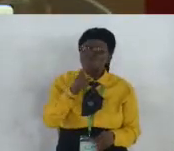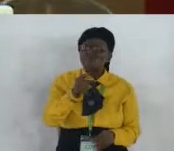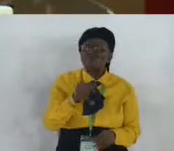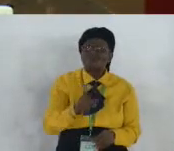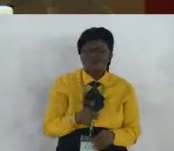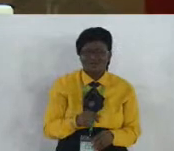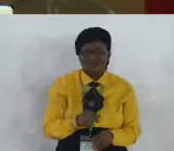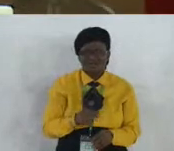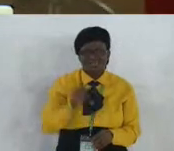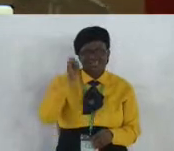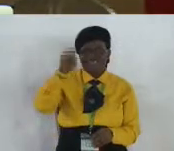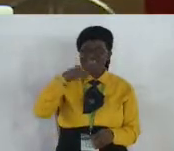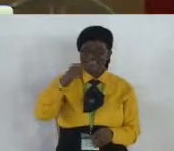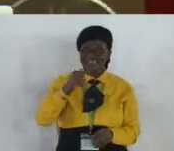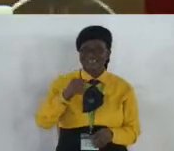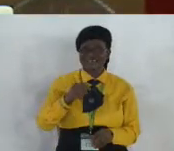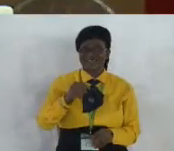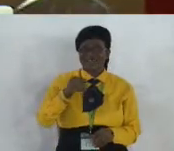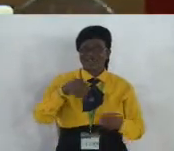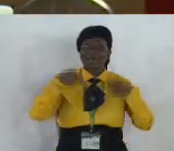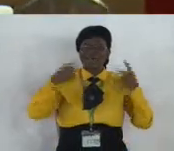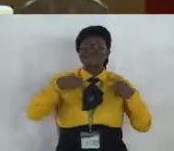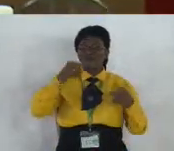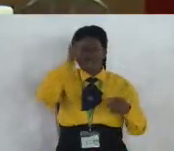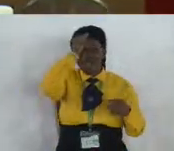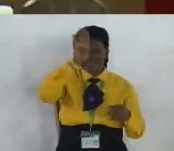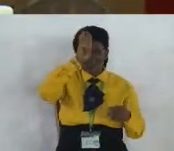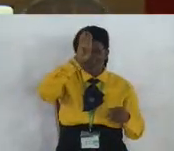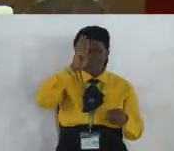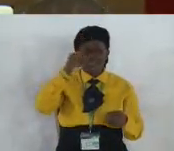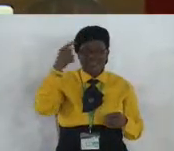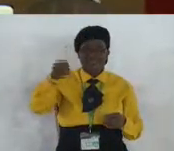And he said, "Pastor Adeboye." The woman laughed.